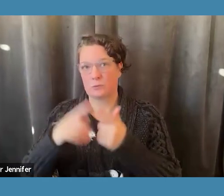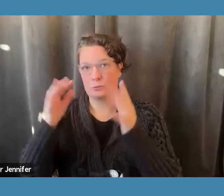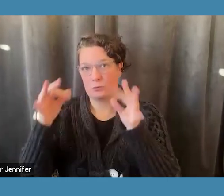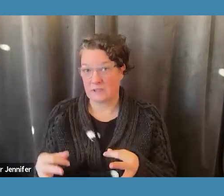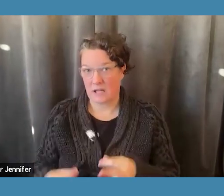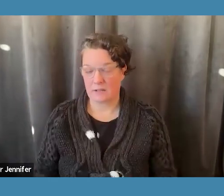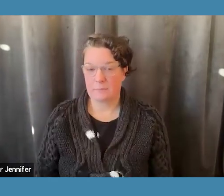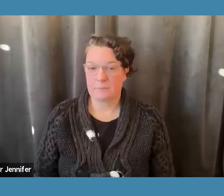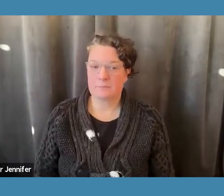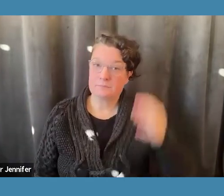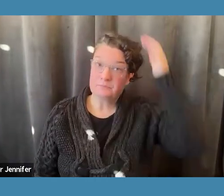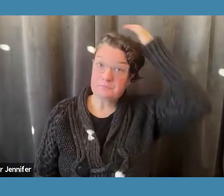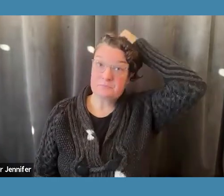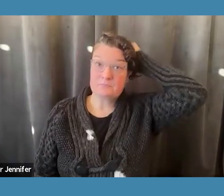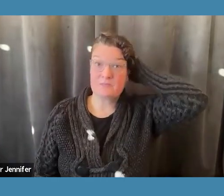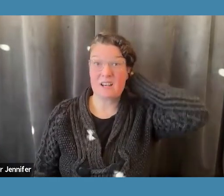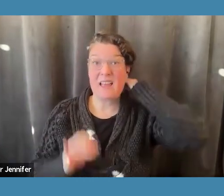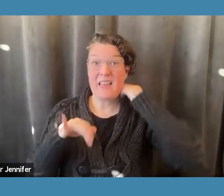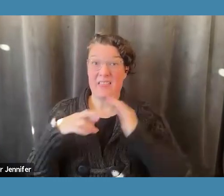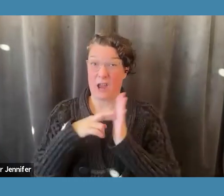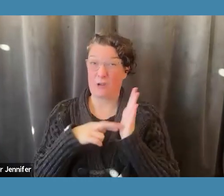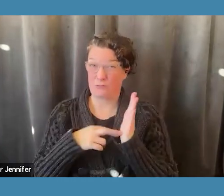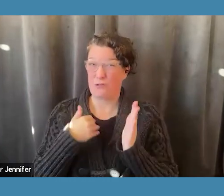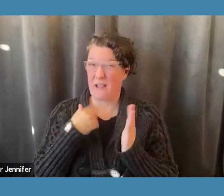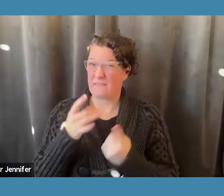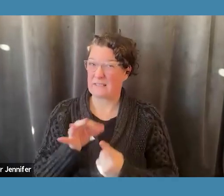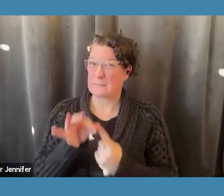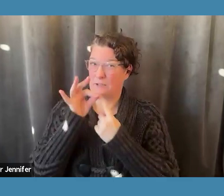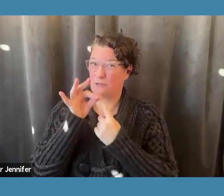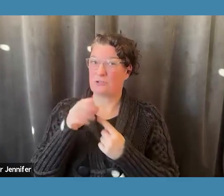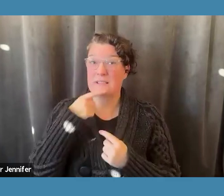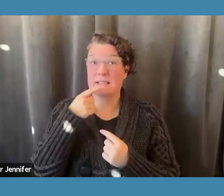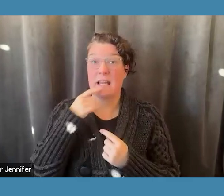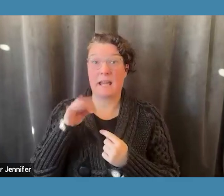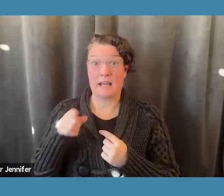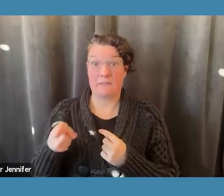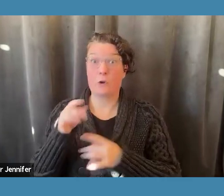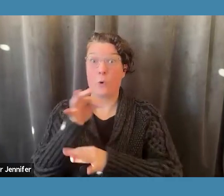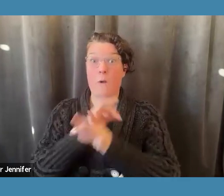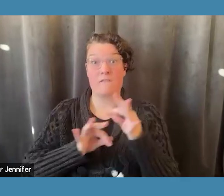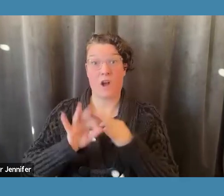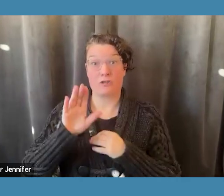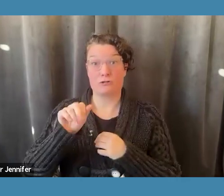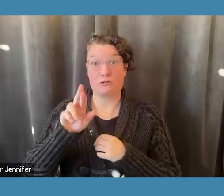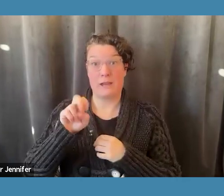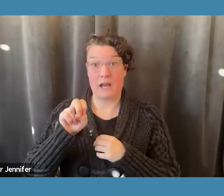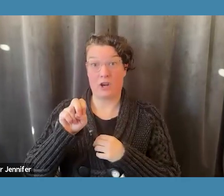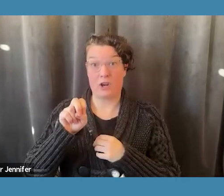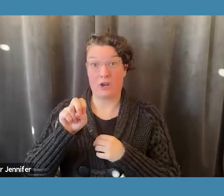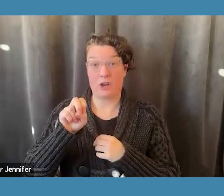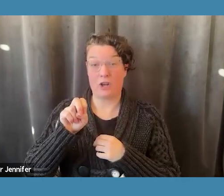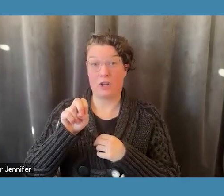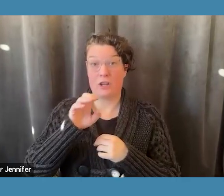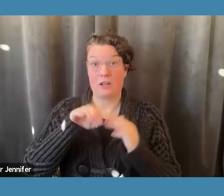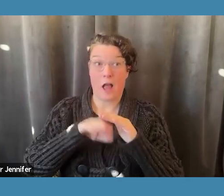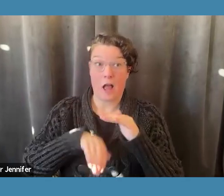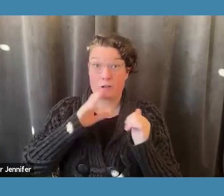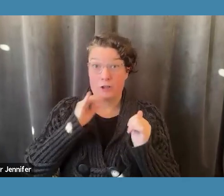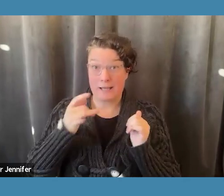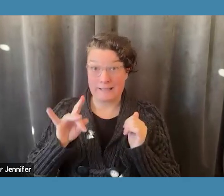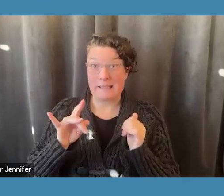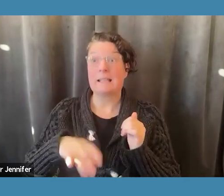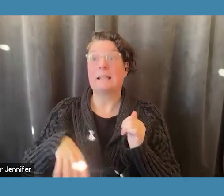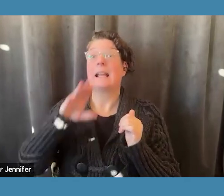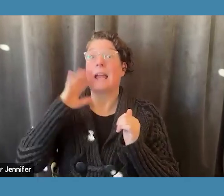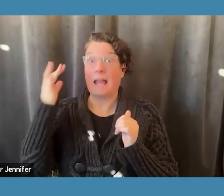There's a little special carve out in the rule that says if you're a kid who's transitioning out of the foster care system, the determination must